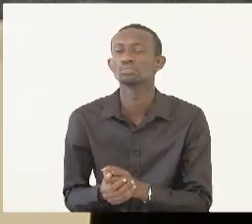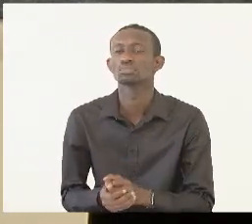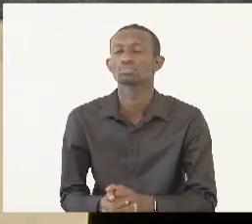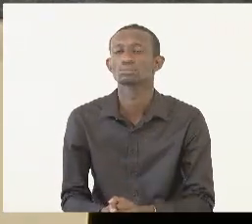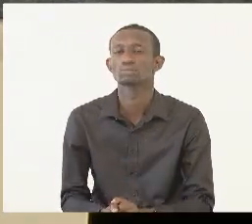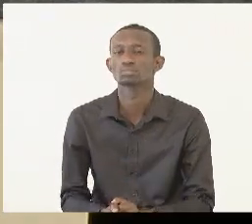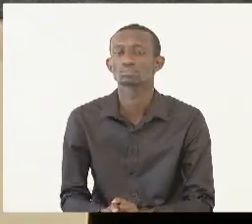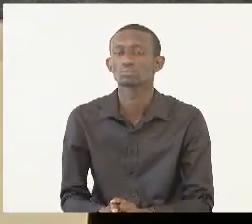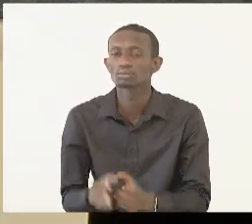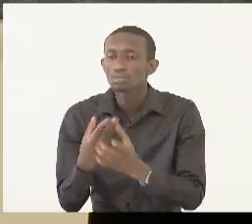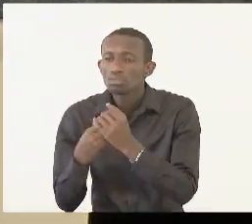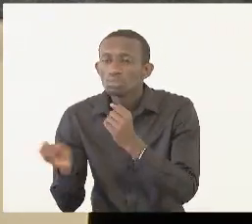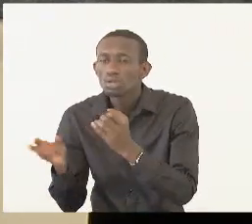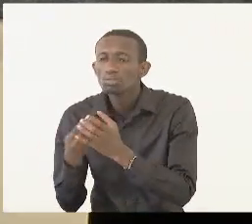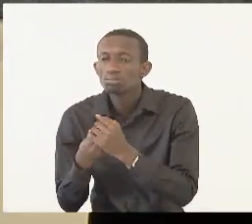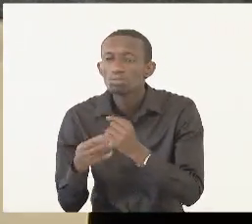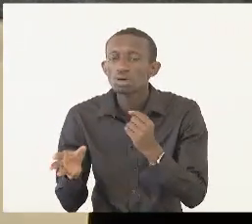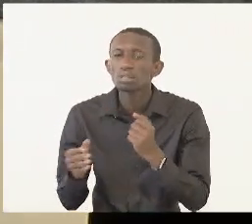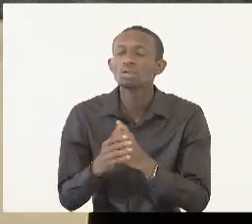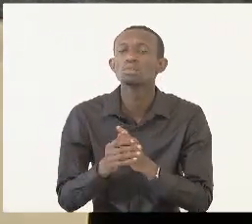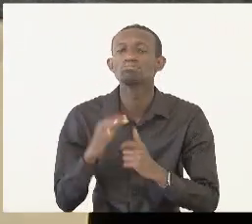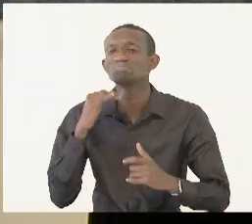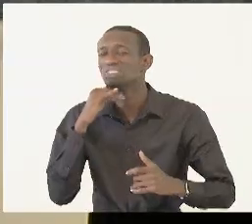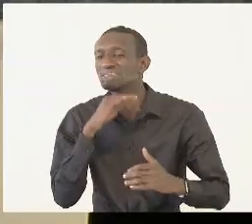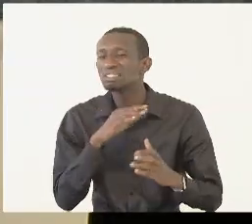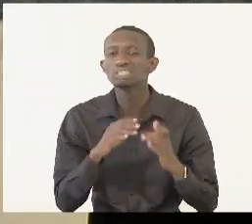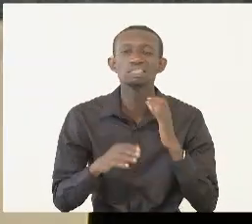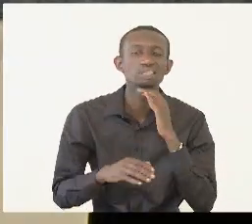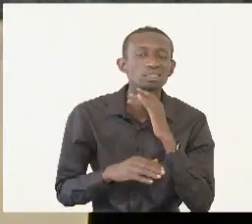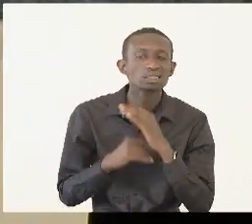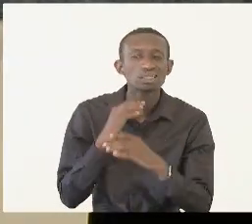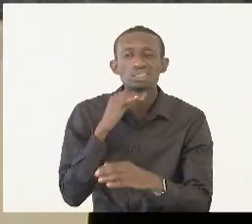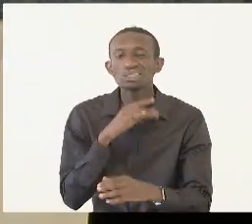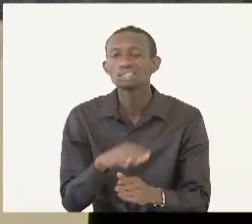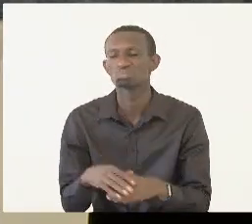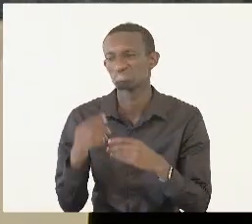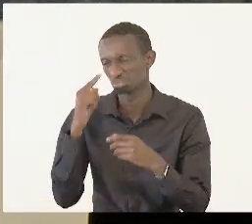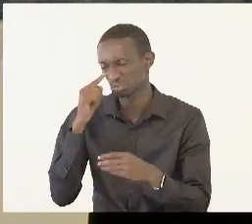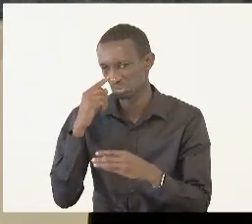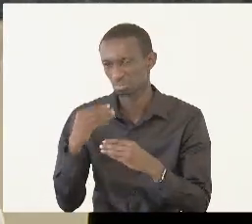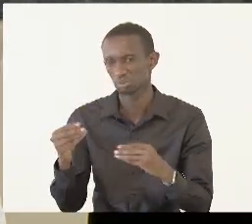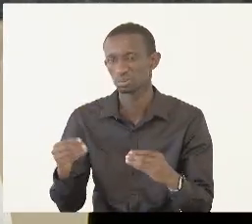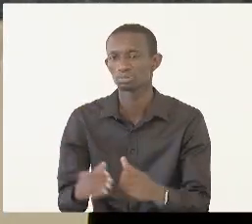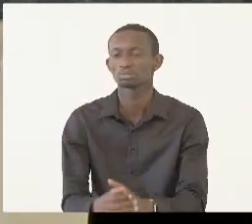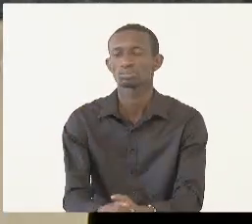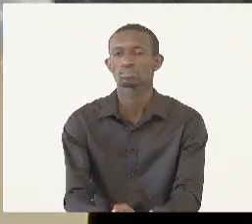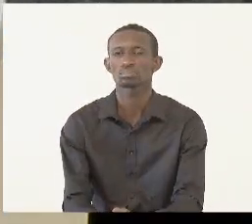of waste products